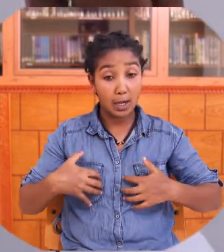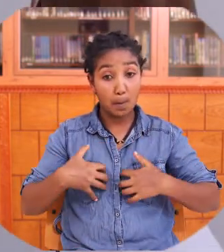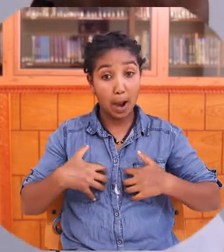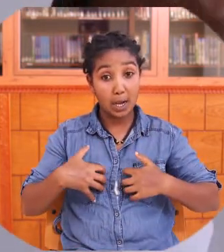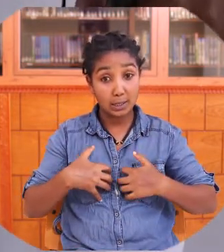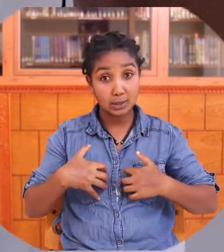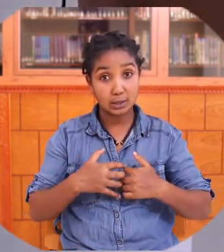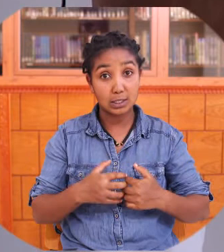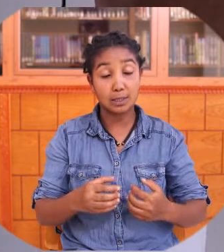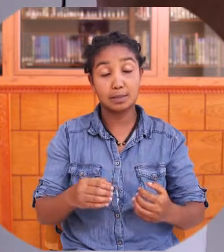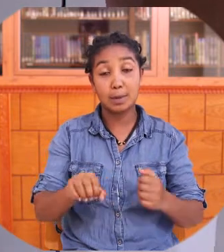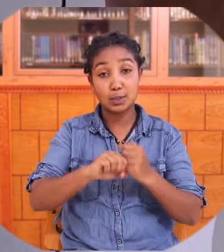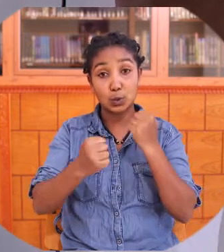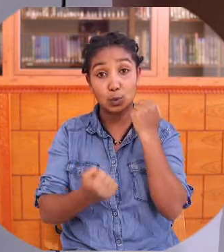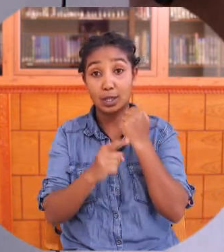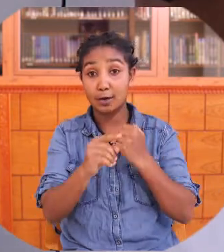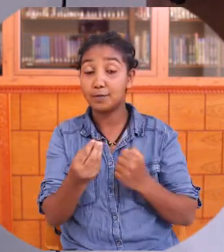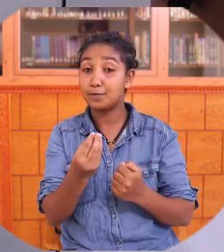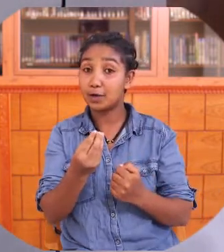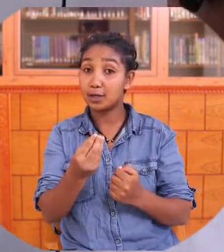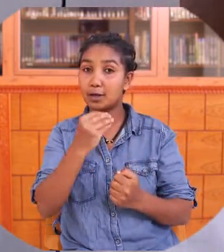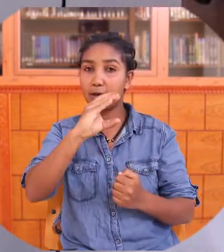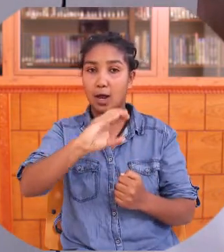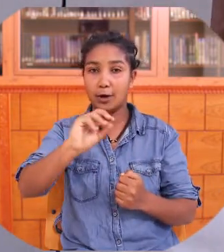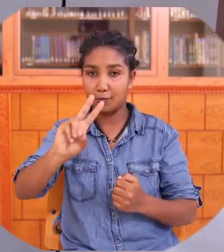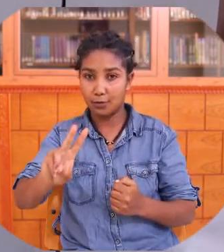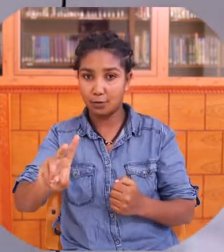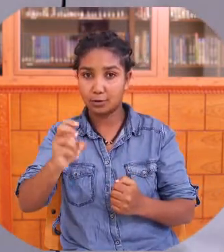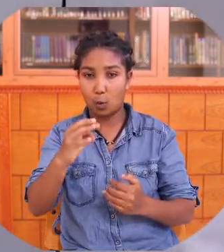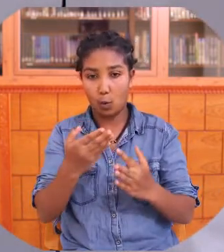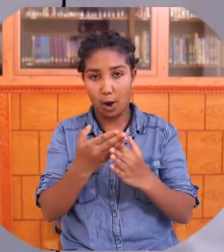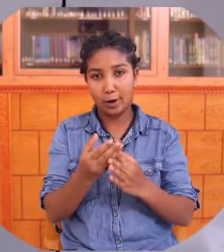animal in terms of feeding is carnivorous.